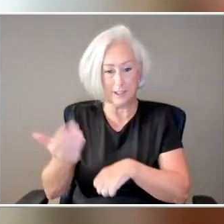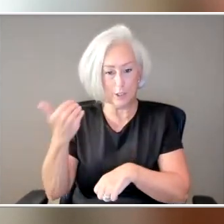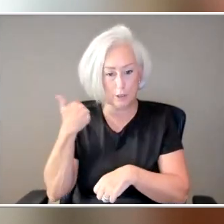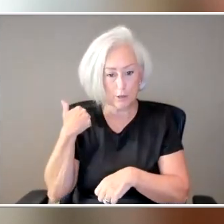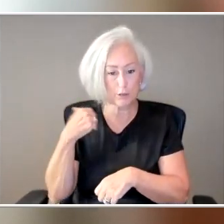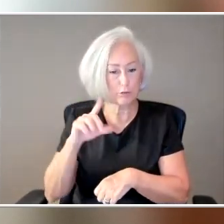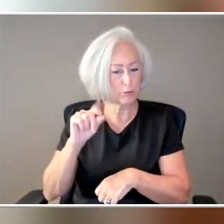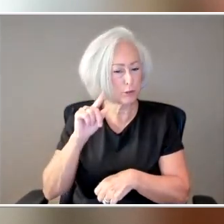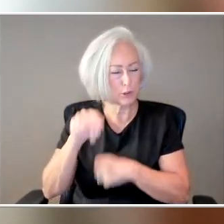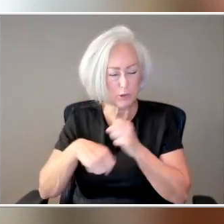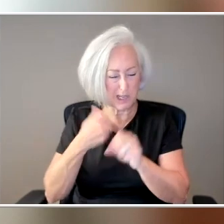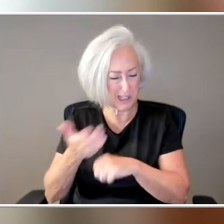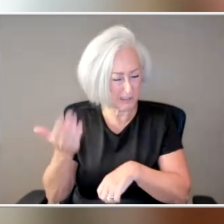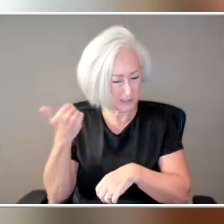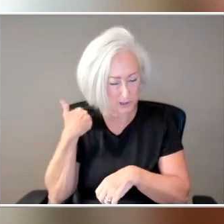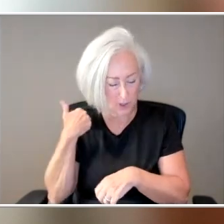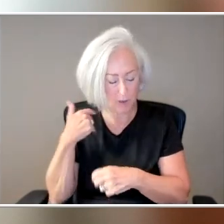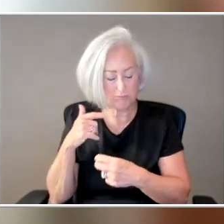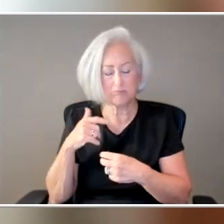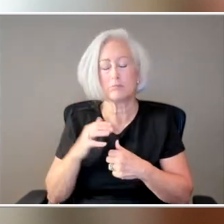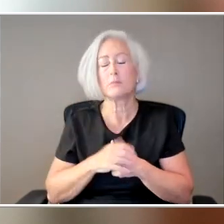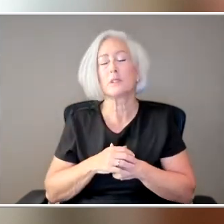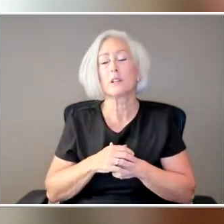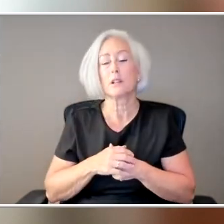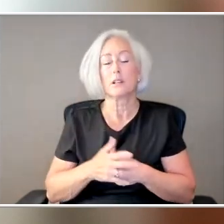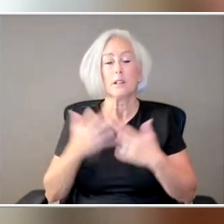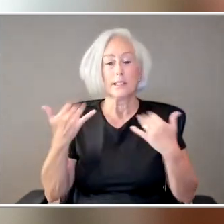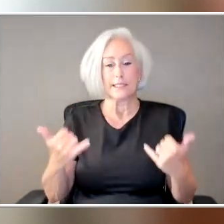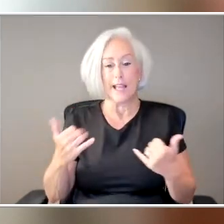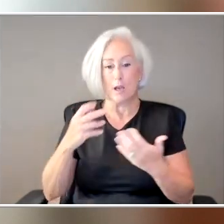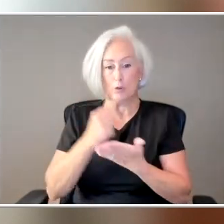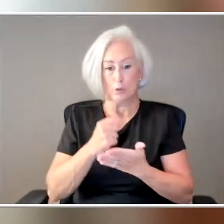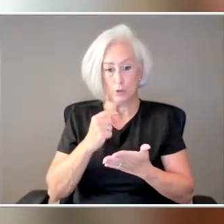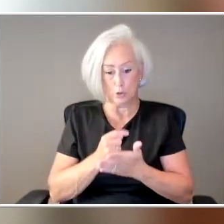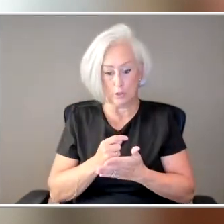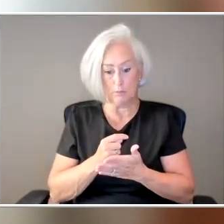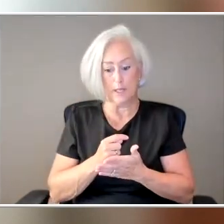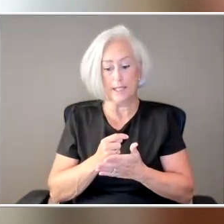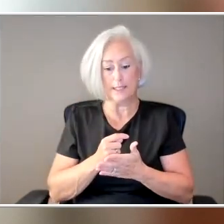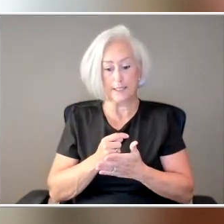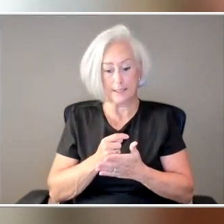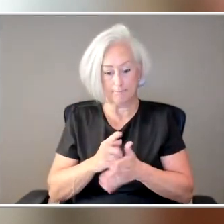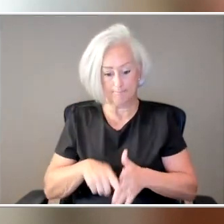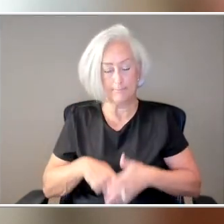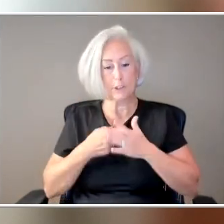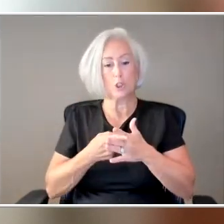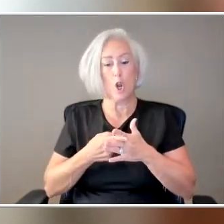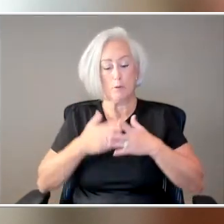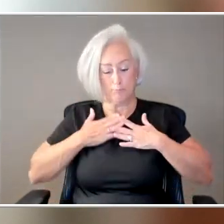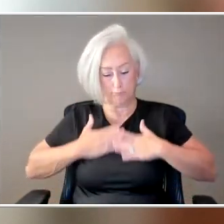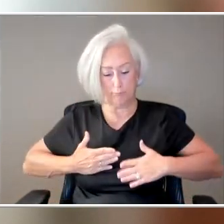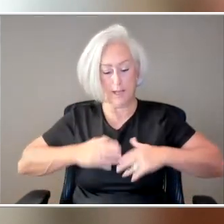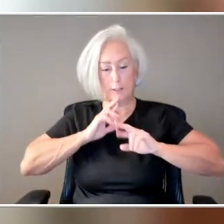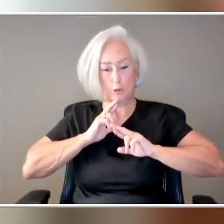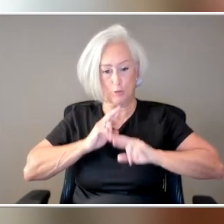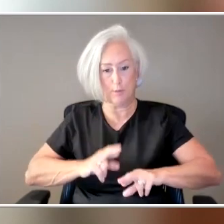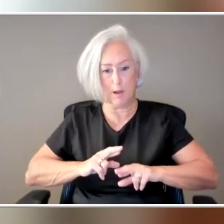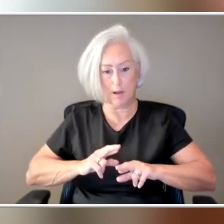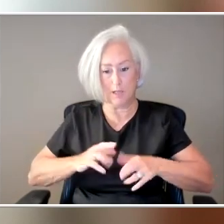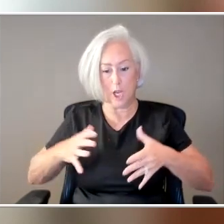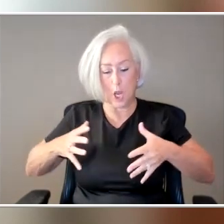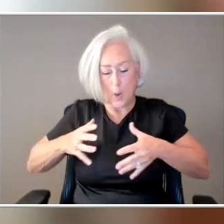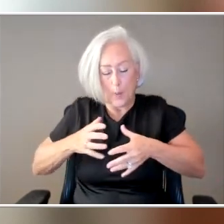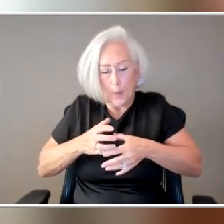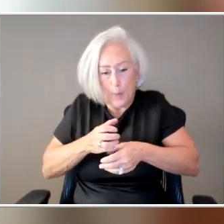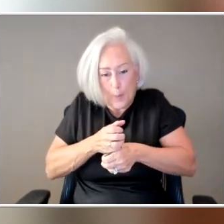where the treatments will induce a response, shrink the cancer, and some of them can be taken for